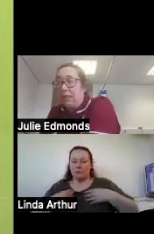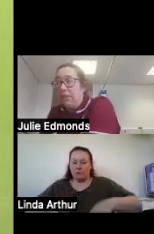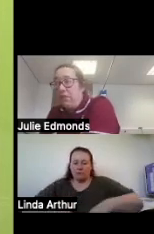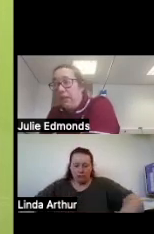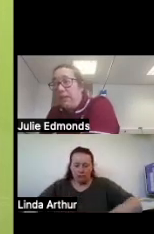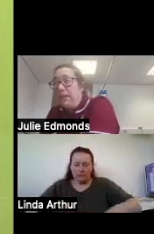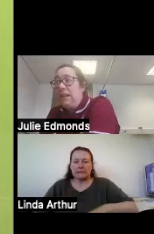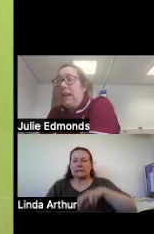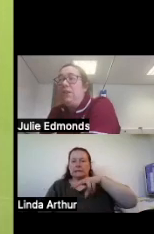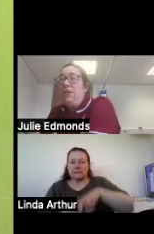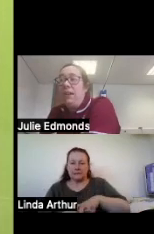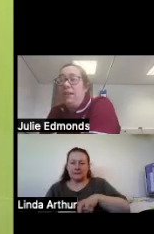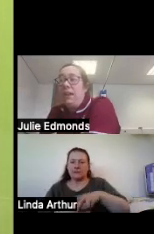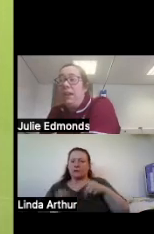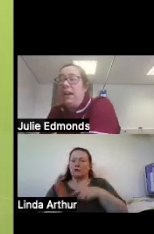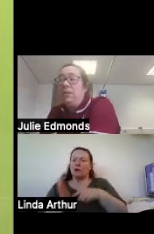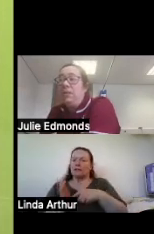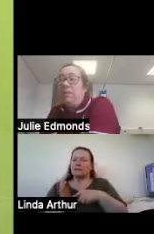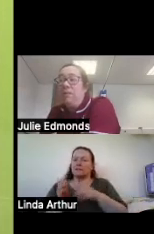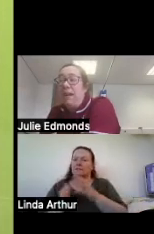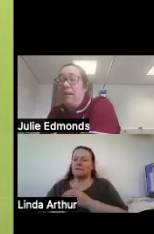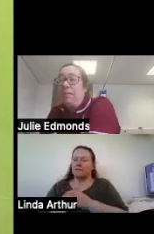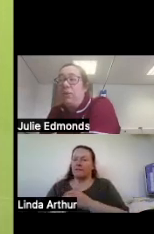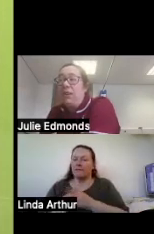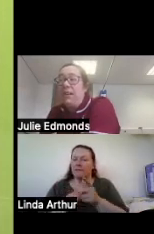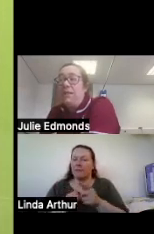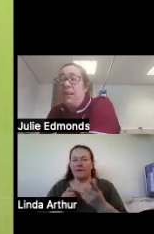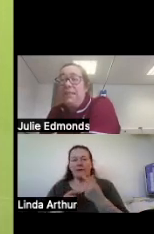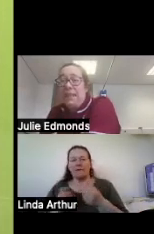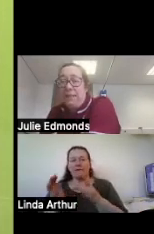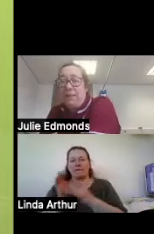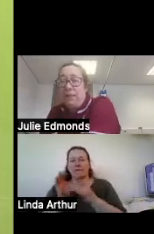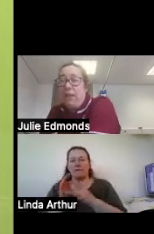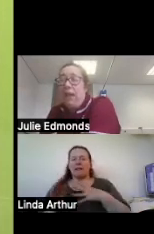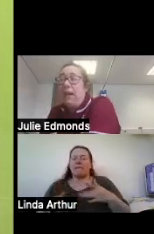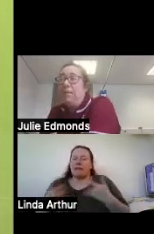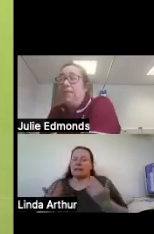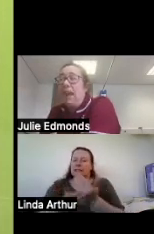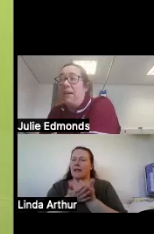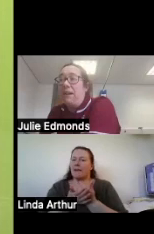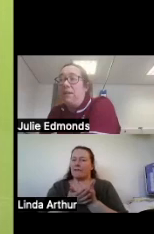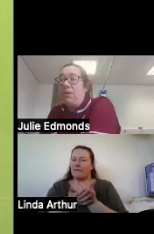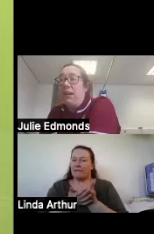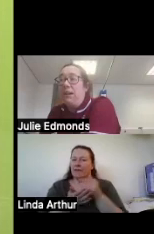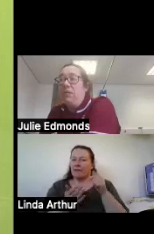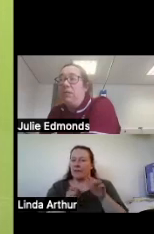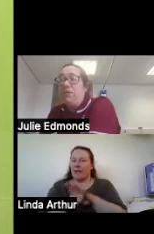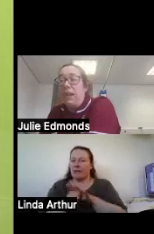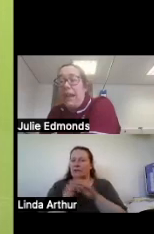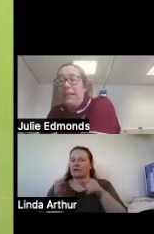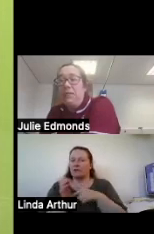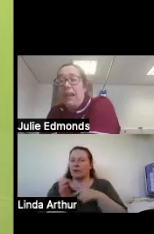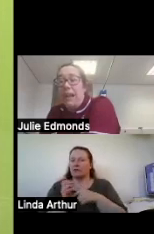to sit on the toilet. And the next one's very important. You need to feel safe in the area of the toilet in order